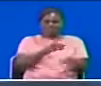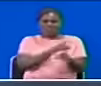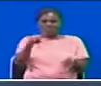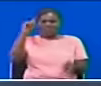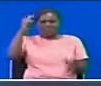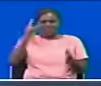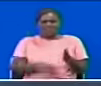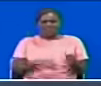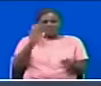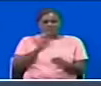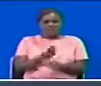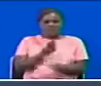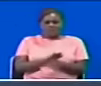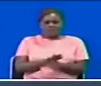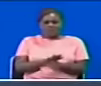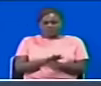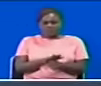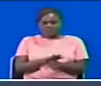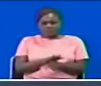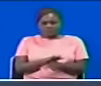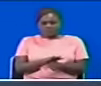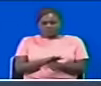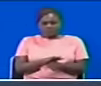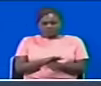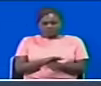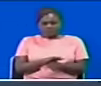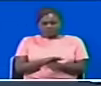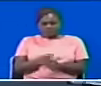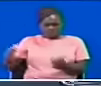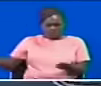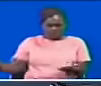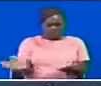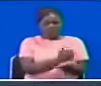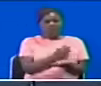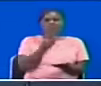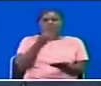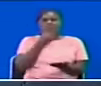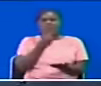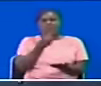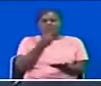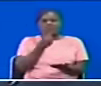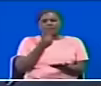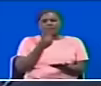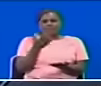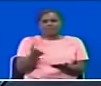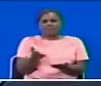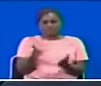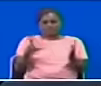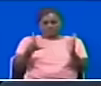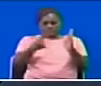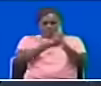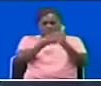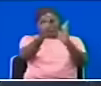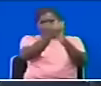Your majority whip, tell us about whipping all of these men, you know, in line and saying this is our legislative